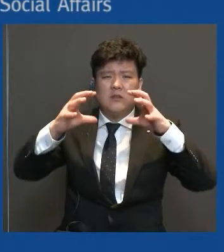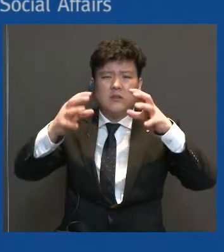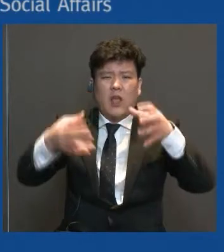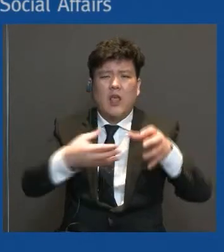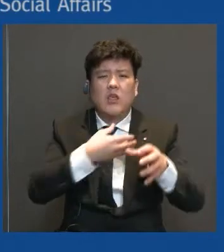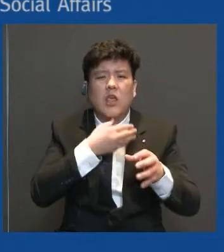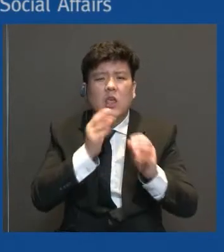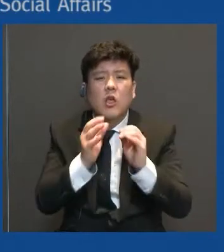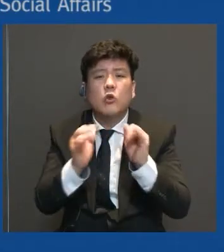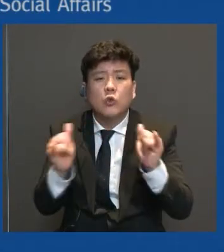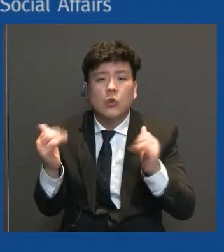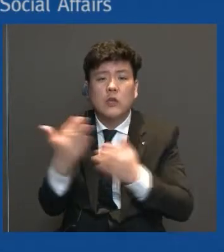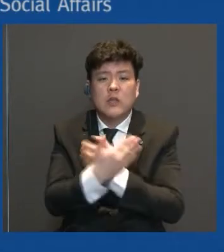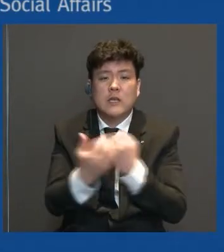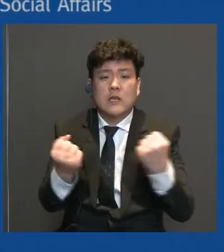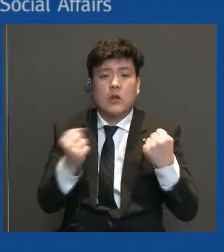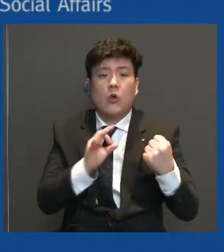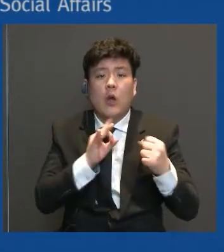well-being.